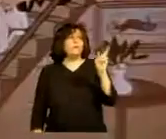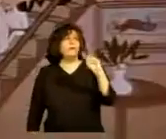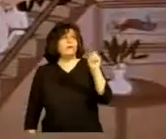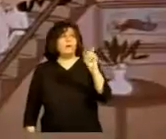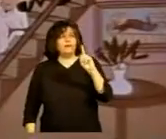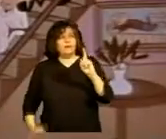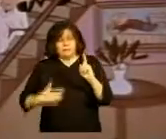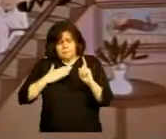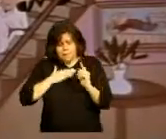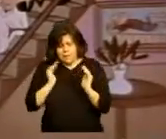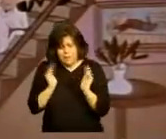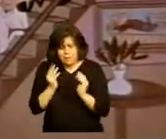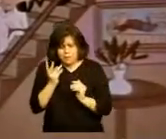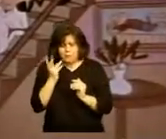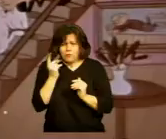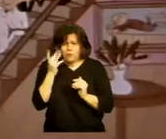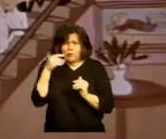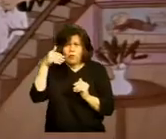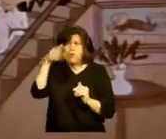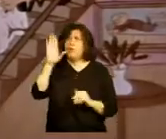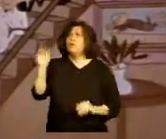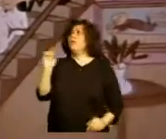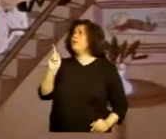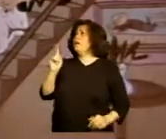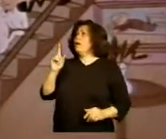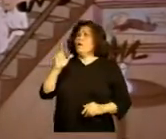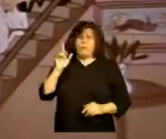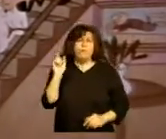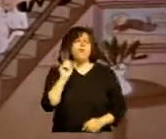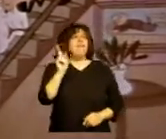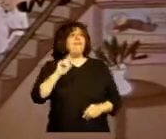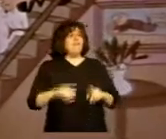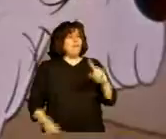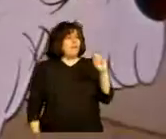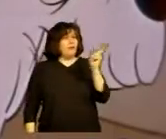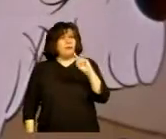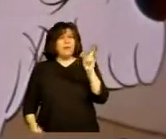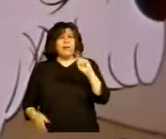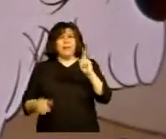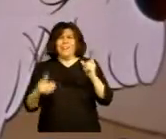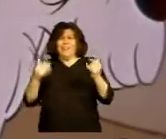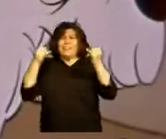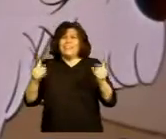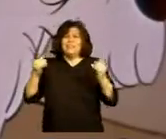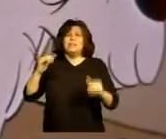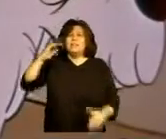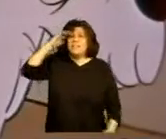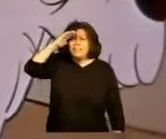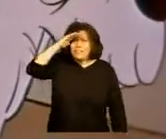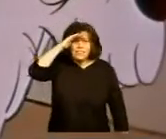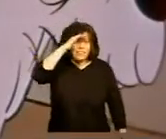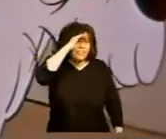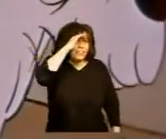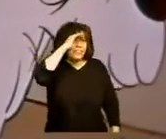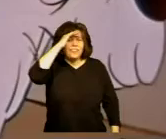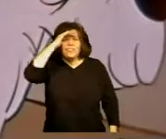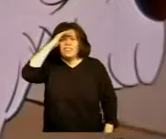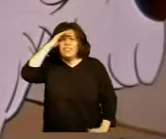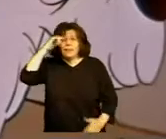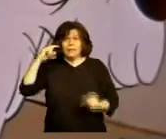Oh, where has my little dog gone? Oh, where can